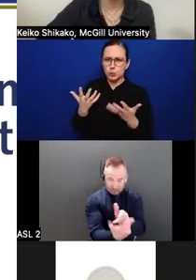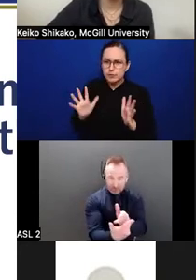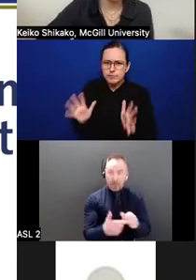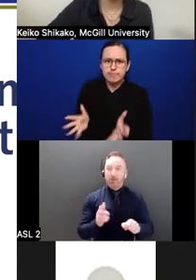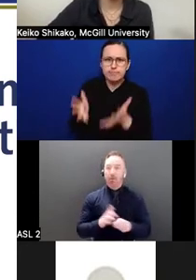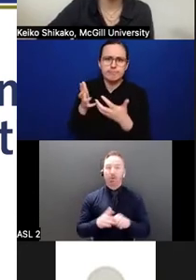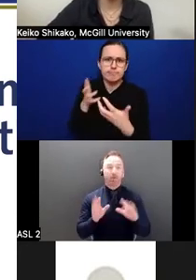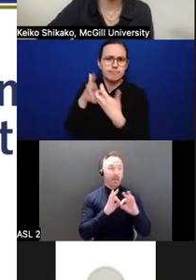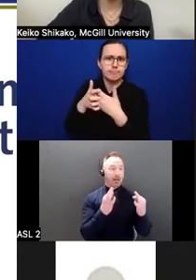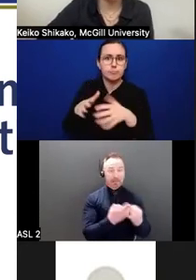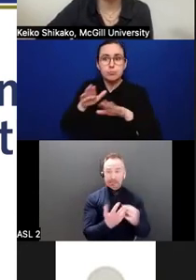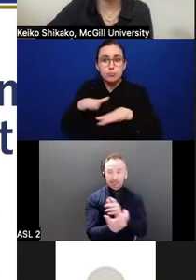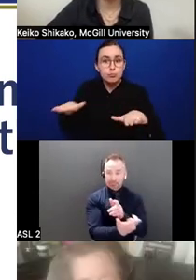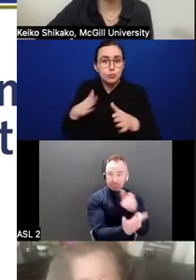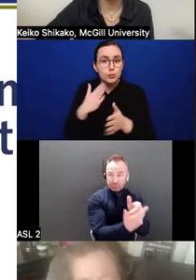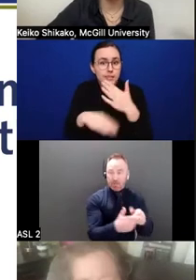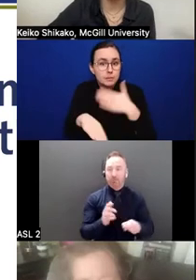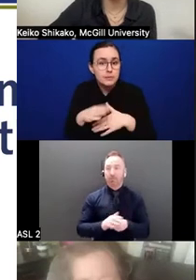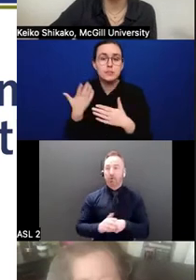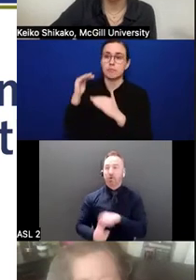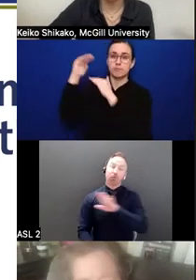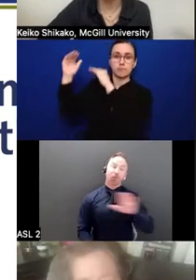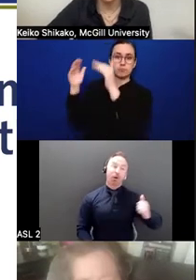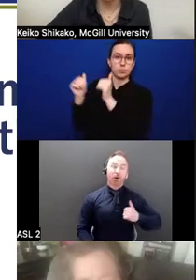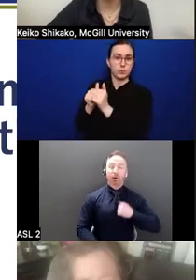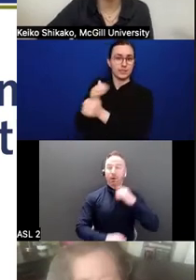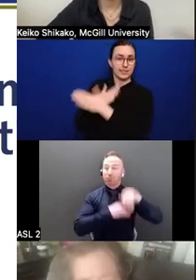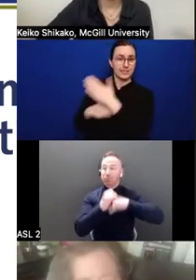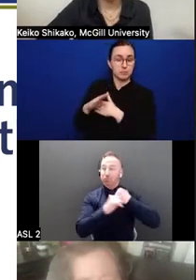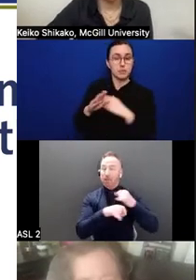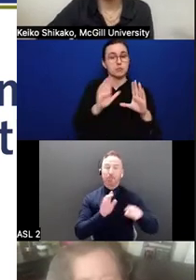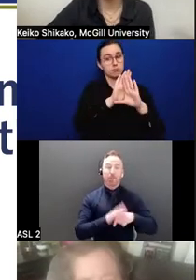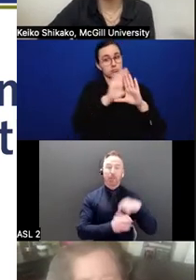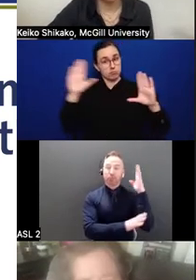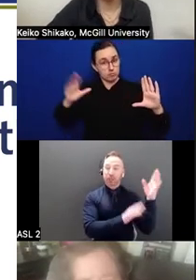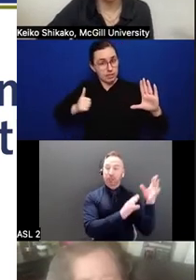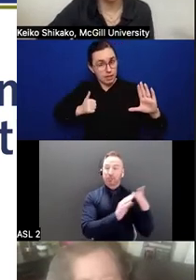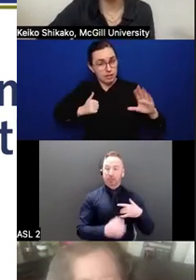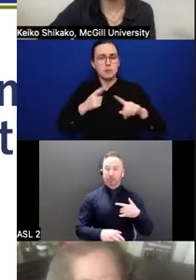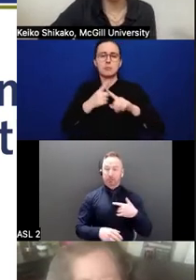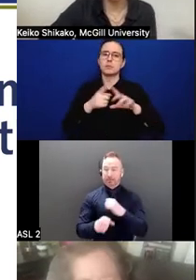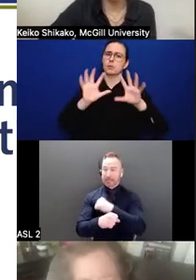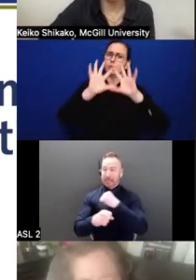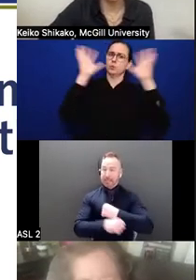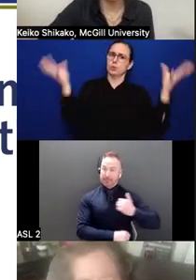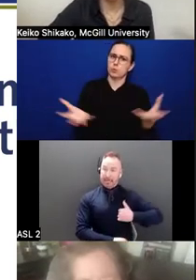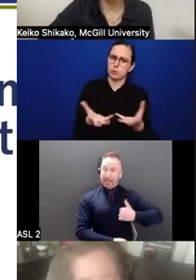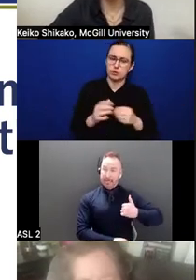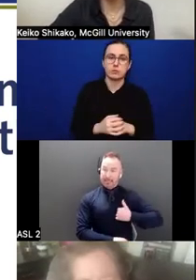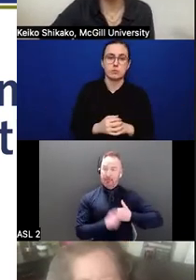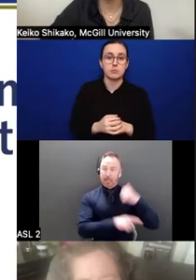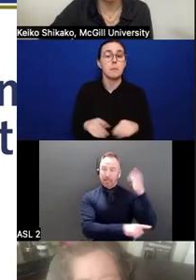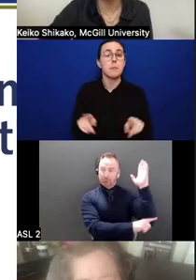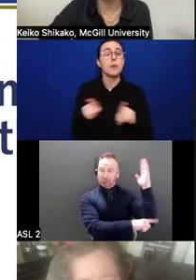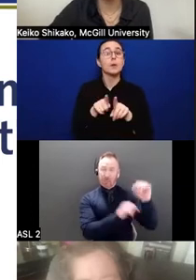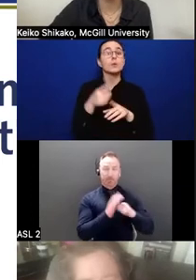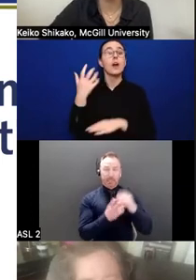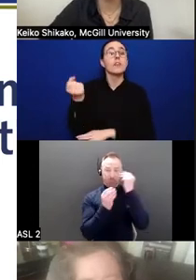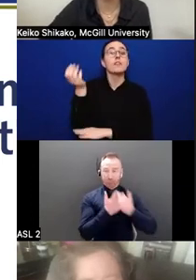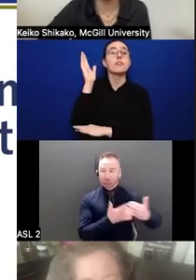internationally. And we also have a presentation from Stats Canada around data that was collected and that is